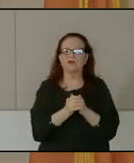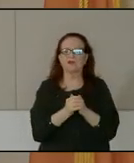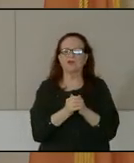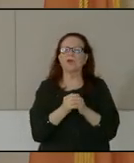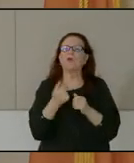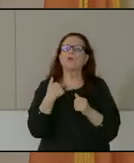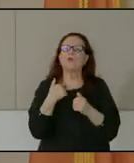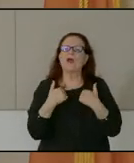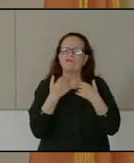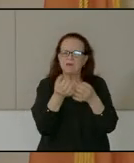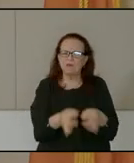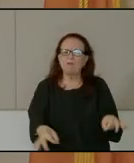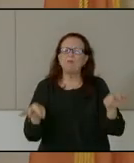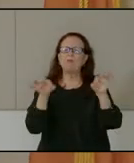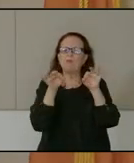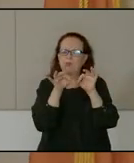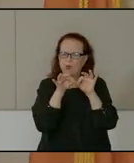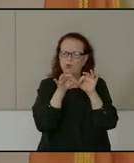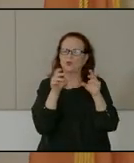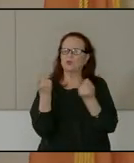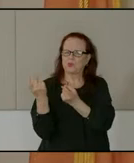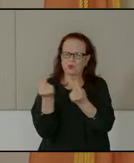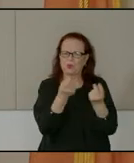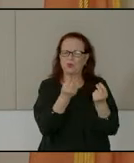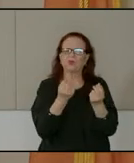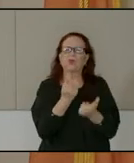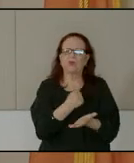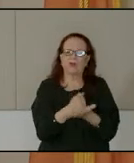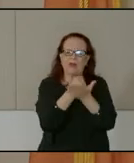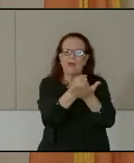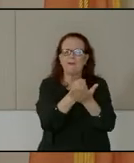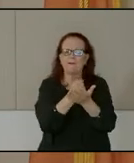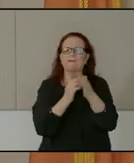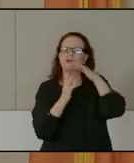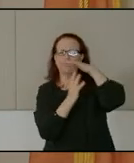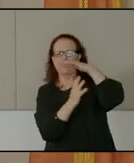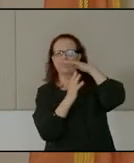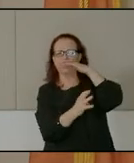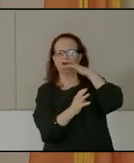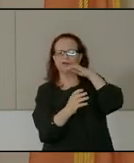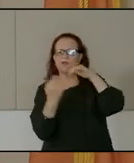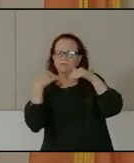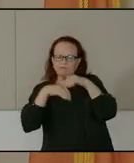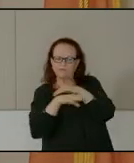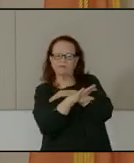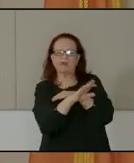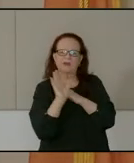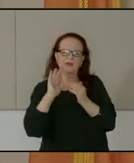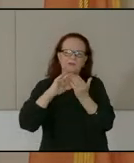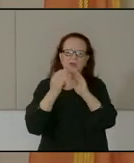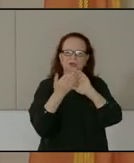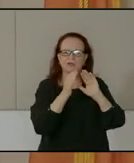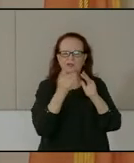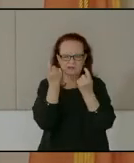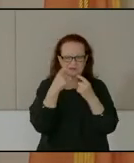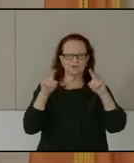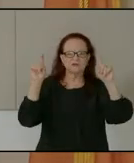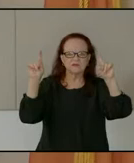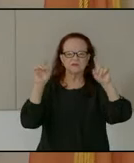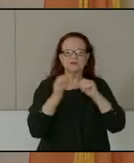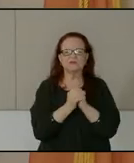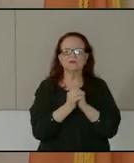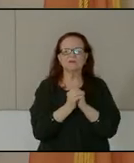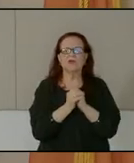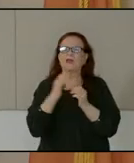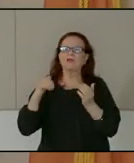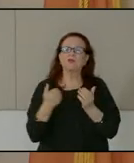role in helping refugees and immigrants integrate successfully into our community. This new office will